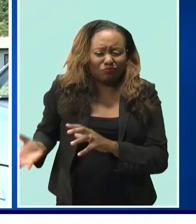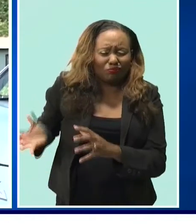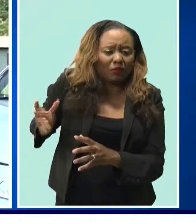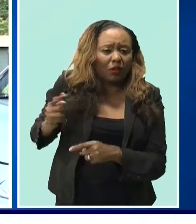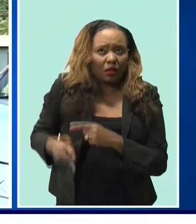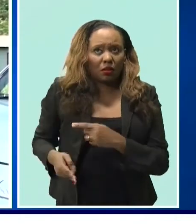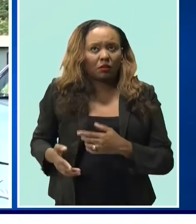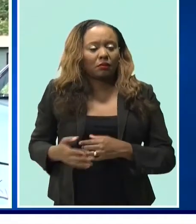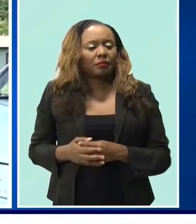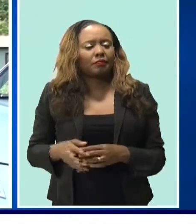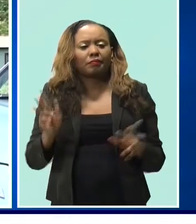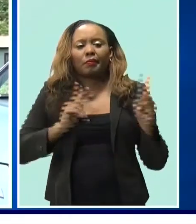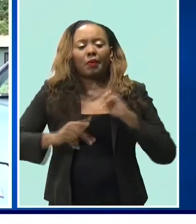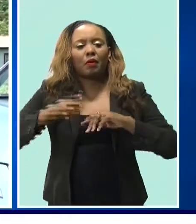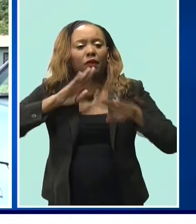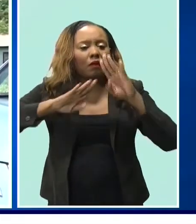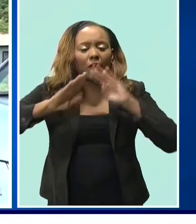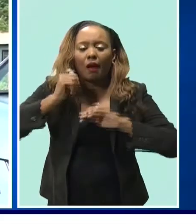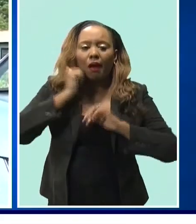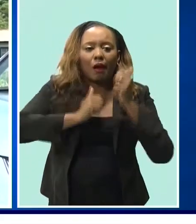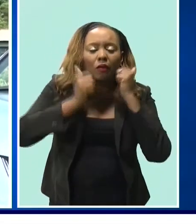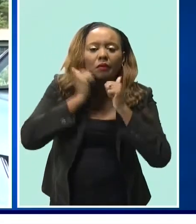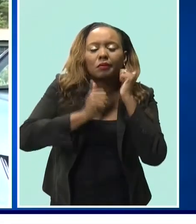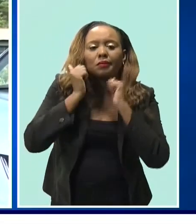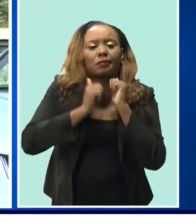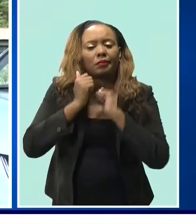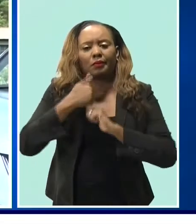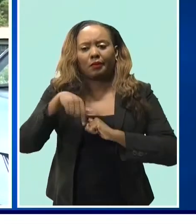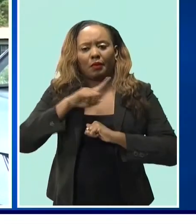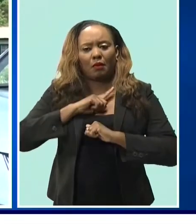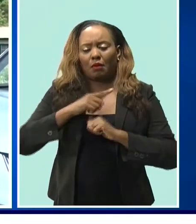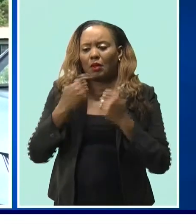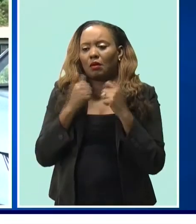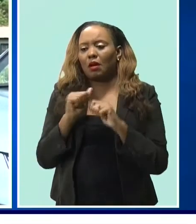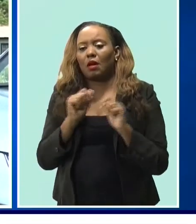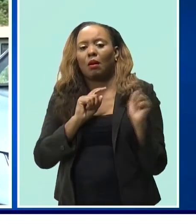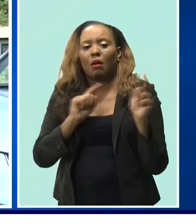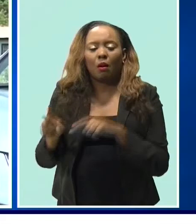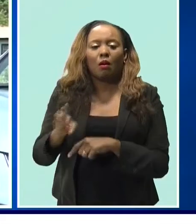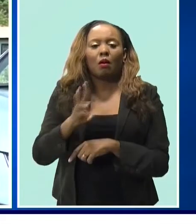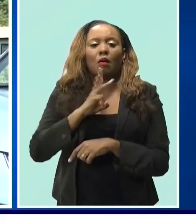daily now. It's a real grind to actually be making constant trips to the water